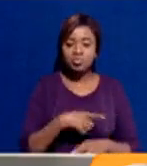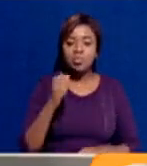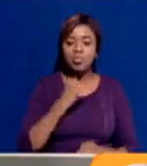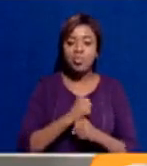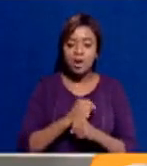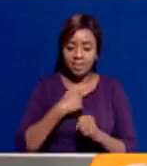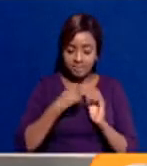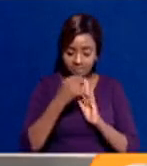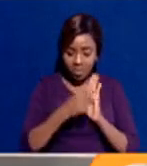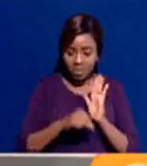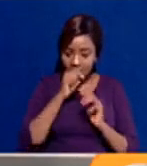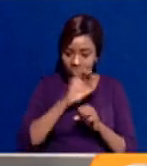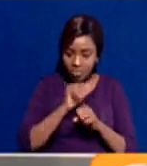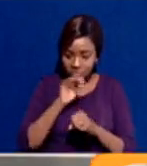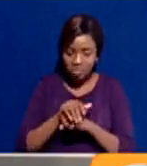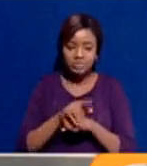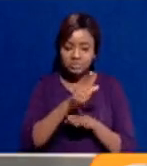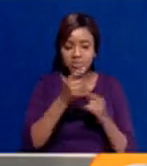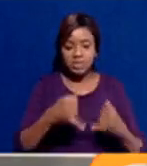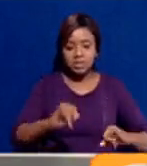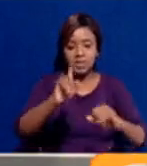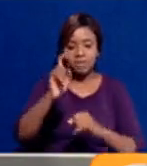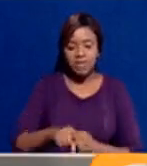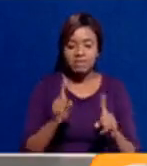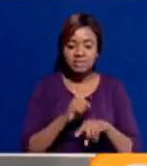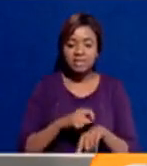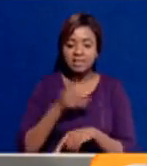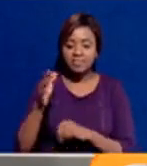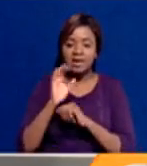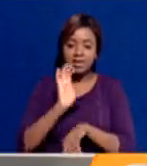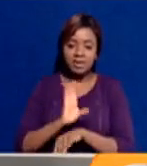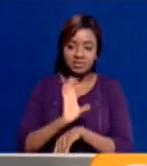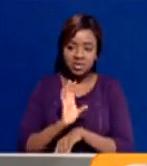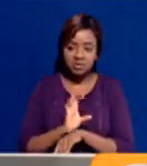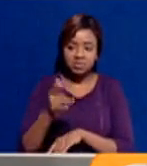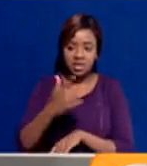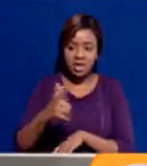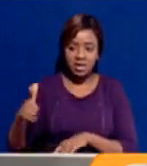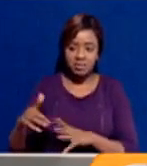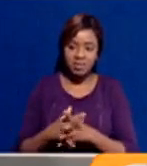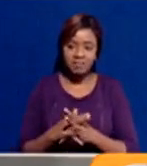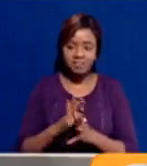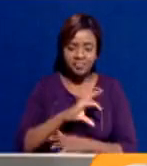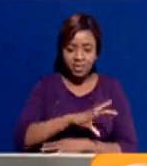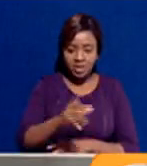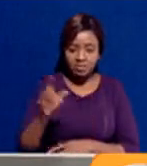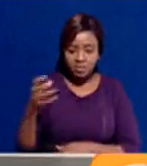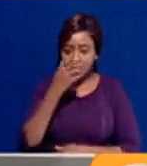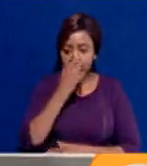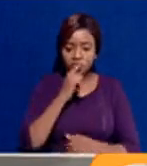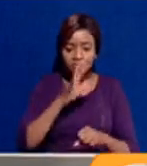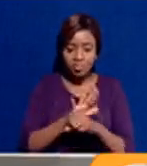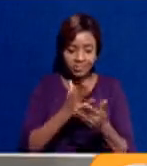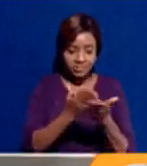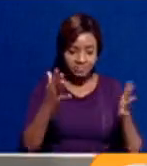his administration's promises. Speaking during an interdenominational Thanksgiving service in Laikipia County, well, the president promised Kenyans